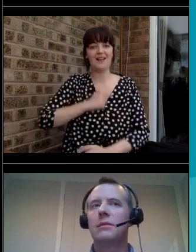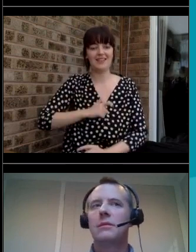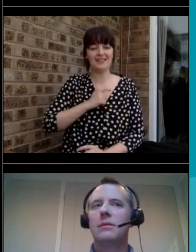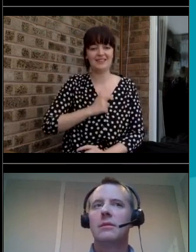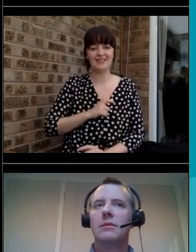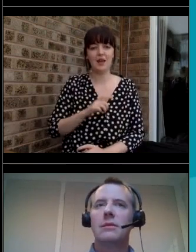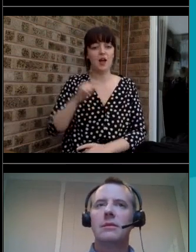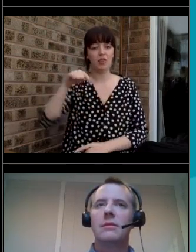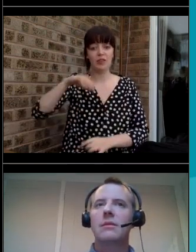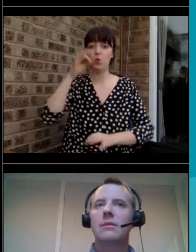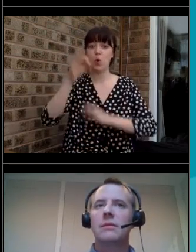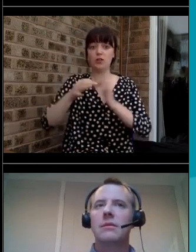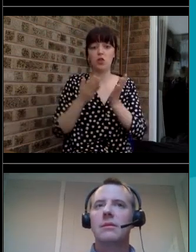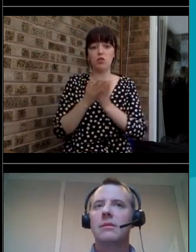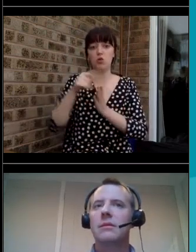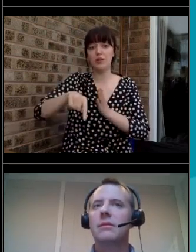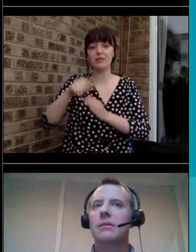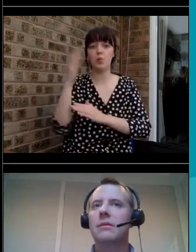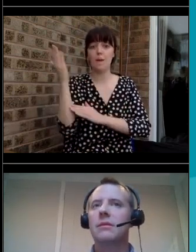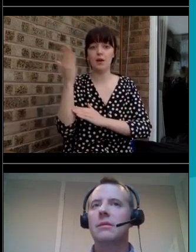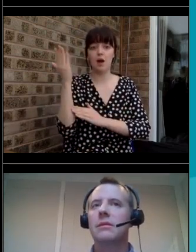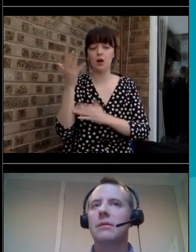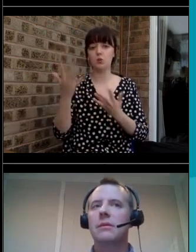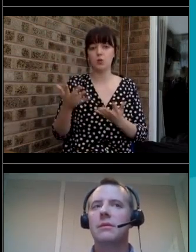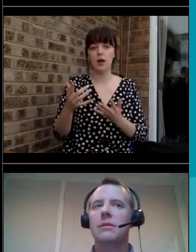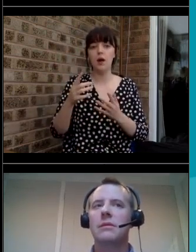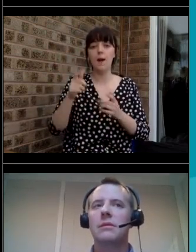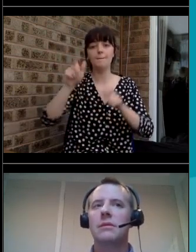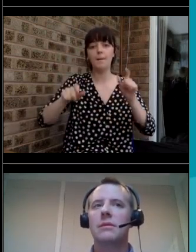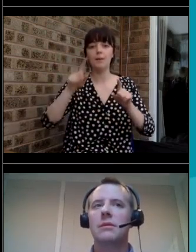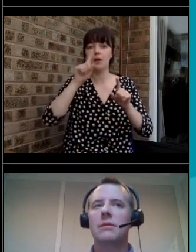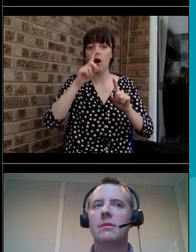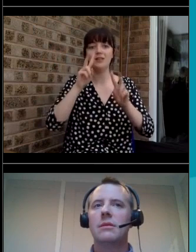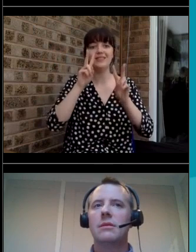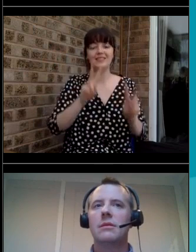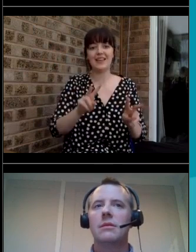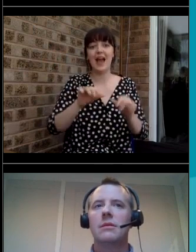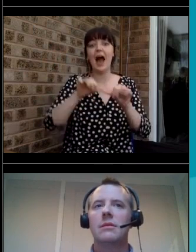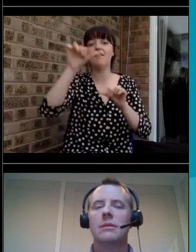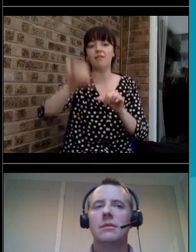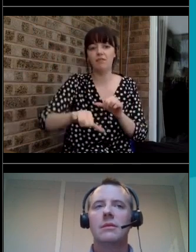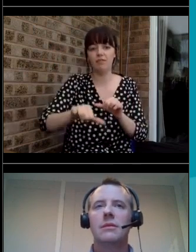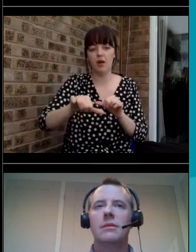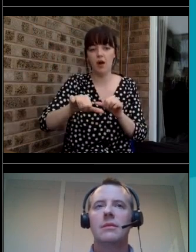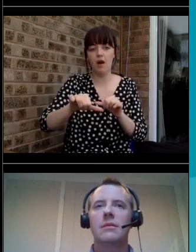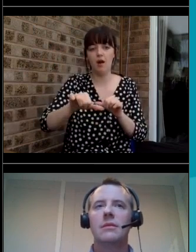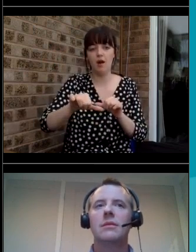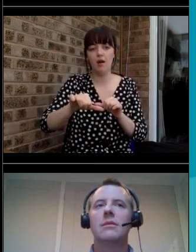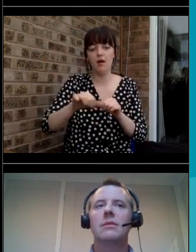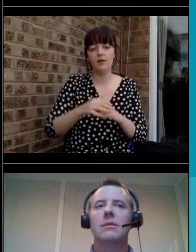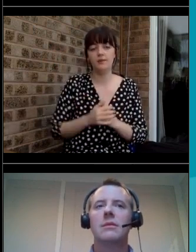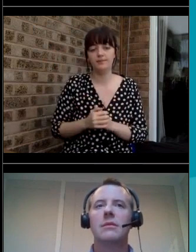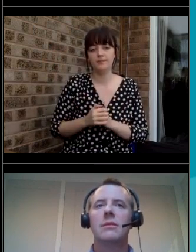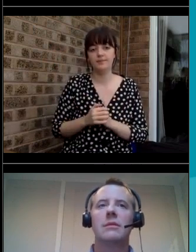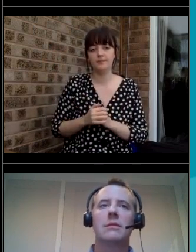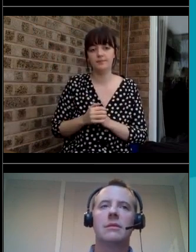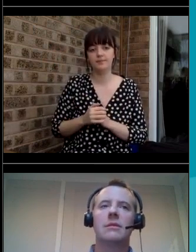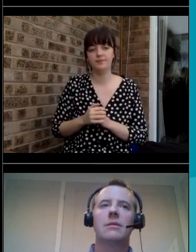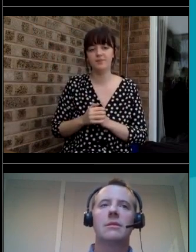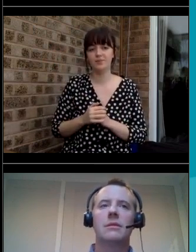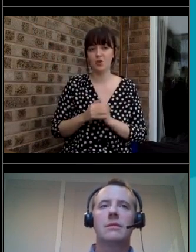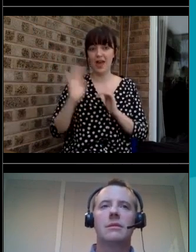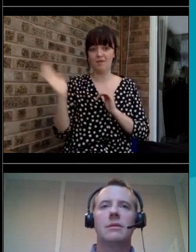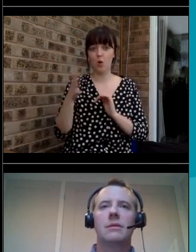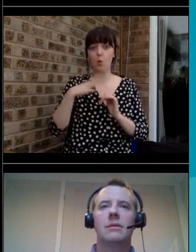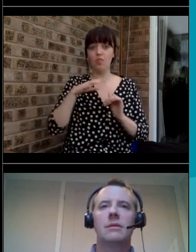to the public that are coming through on the webinar this evening. Not everybody wants their questions shared in a public forum, so